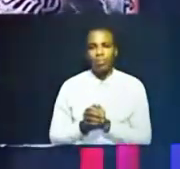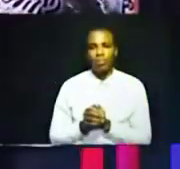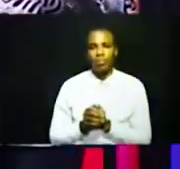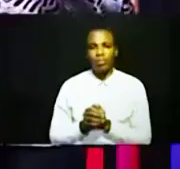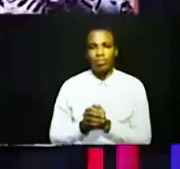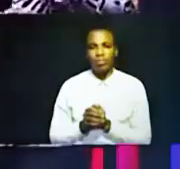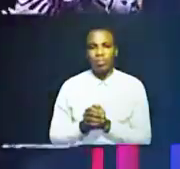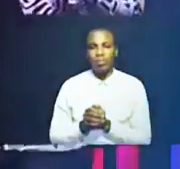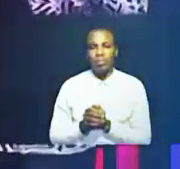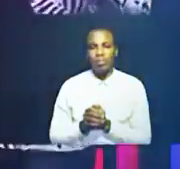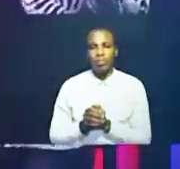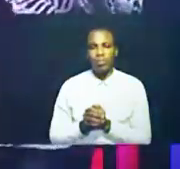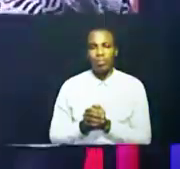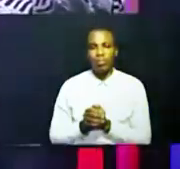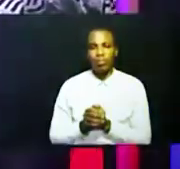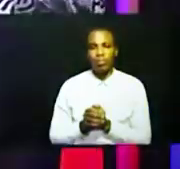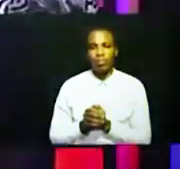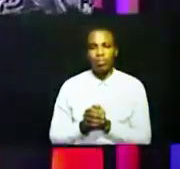see,